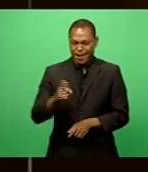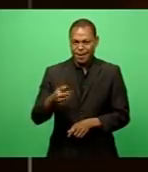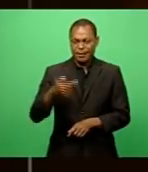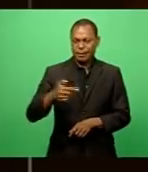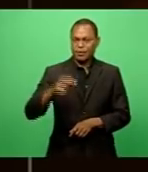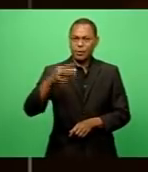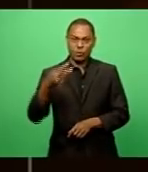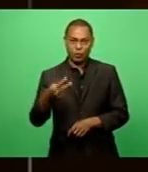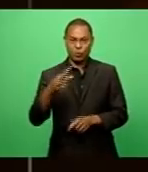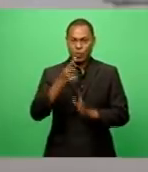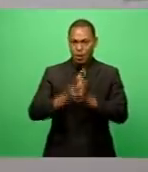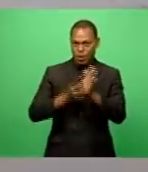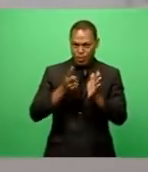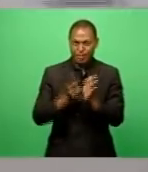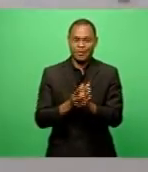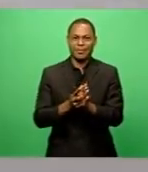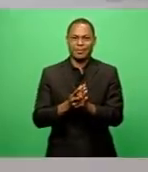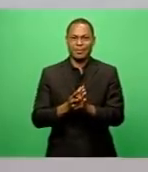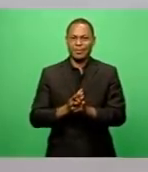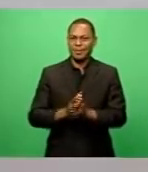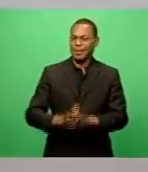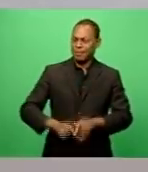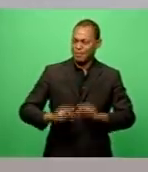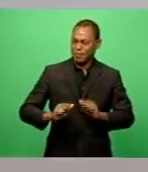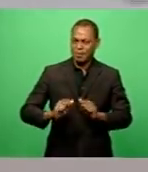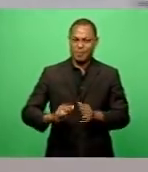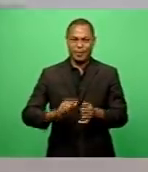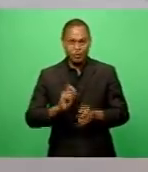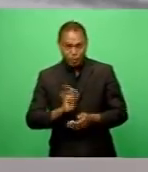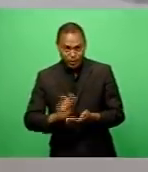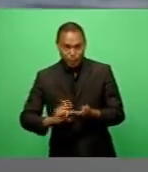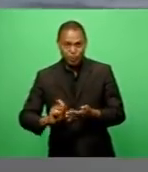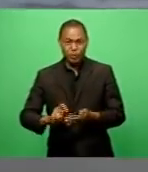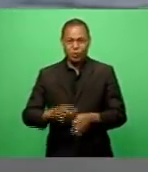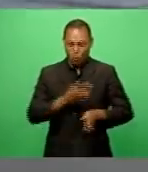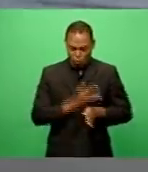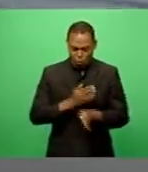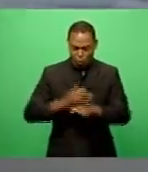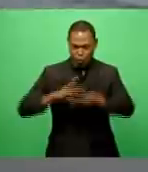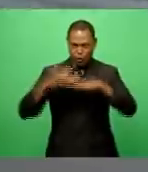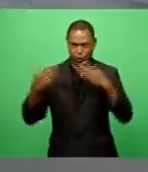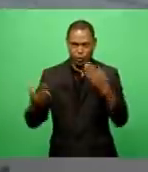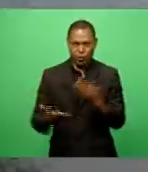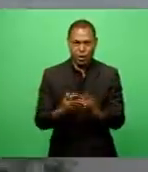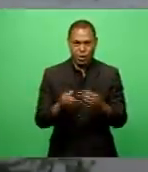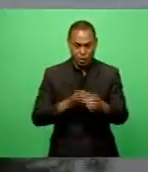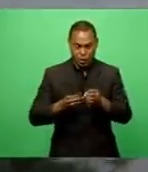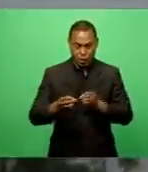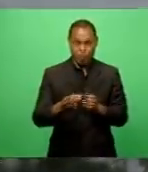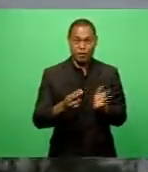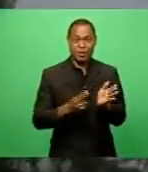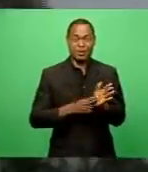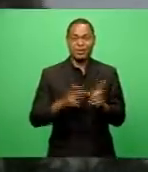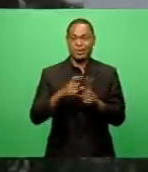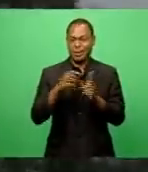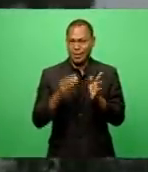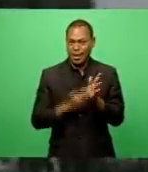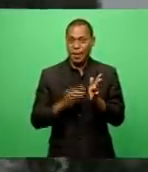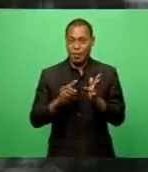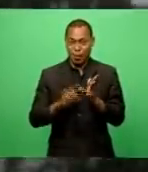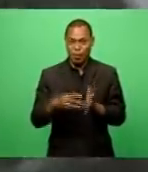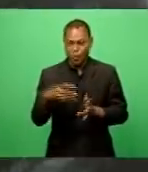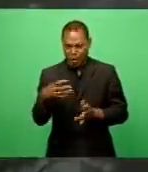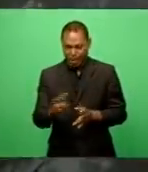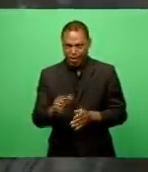72 hours. Permanent Secretary Ritesh Das says they'll be working with the National Disaster Management Office and have a coordinated effort in entering